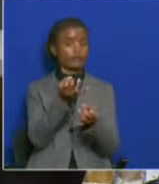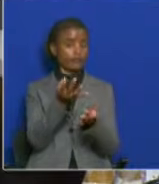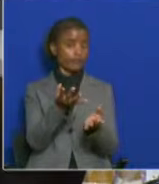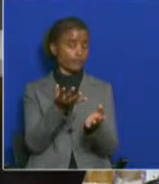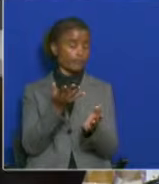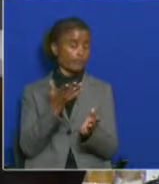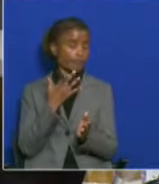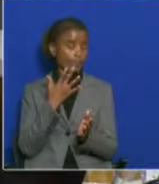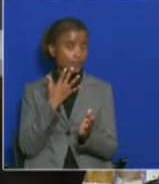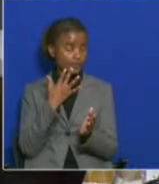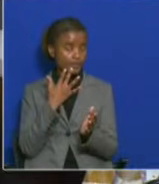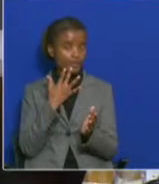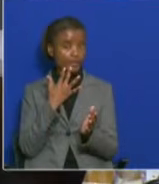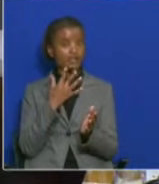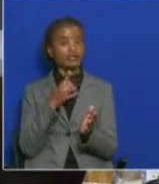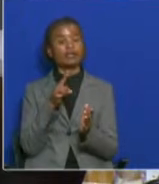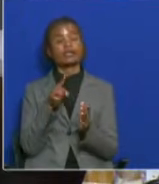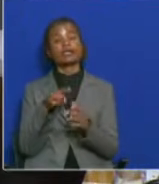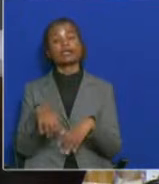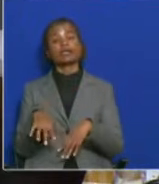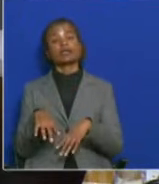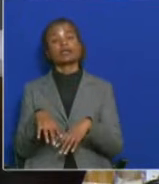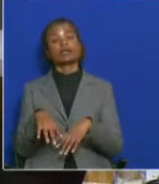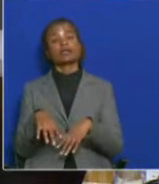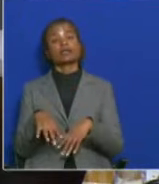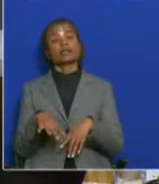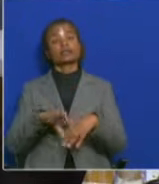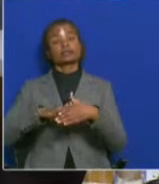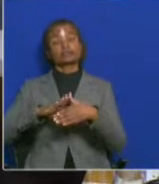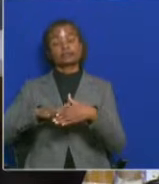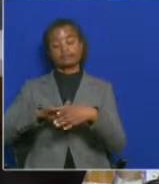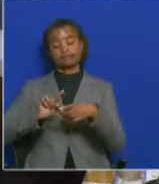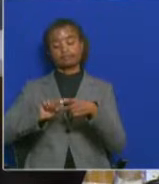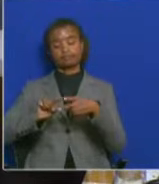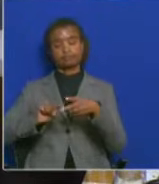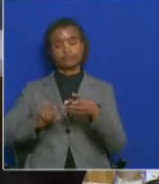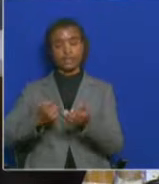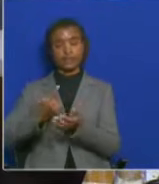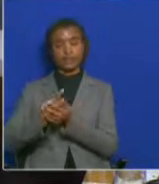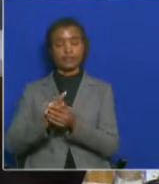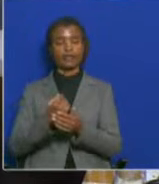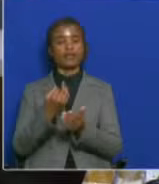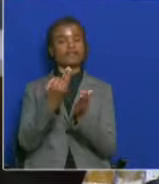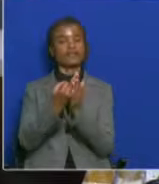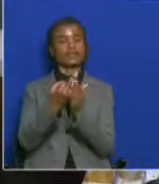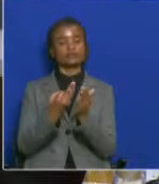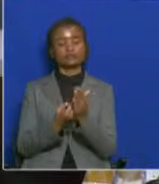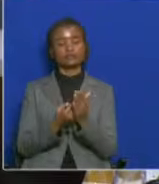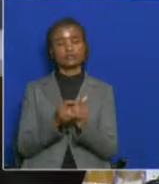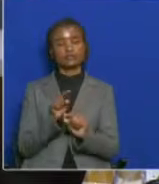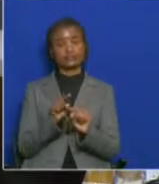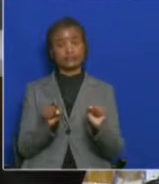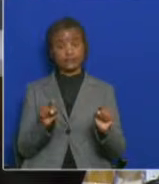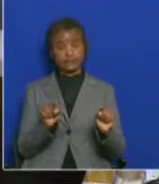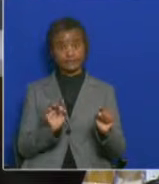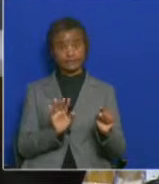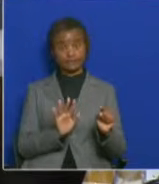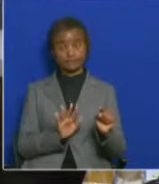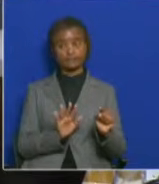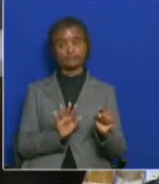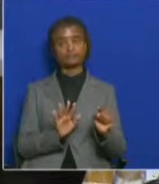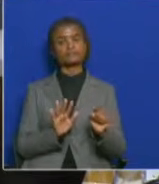reached were facts, different facts and admissions well, let me not say admission, different